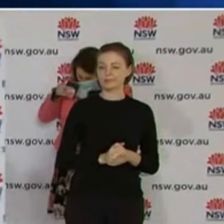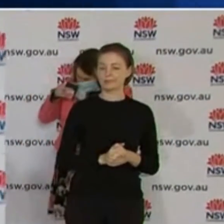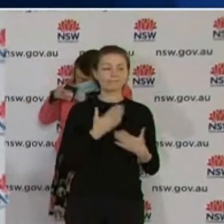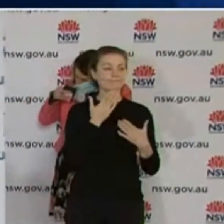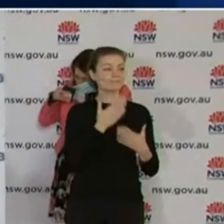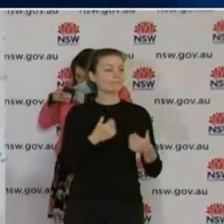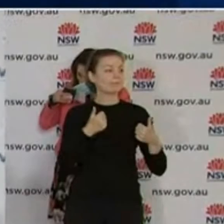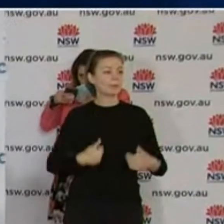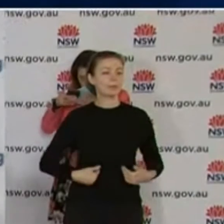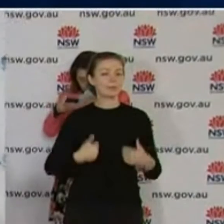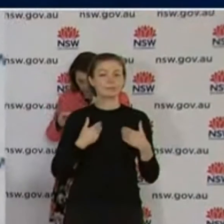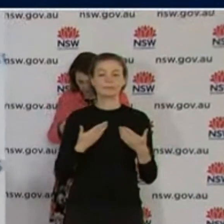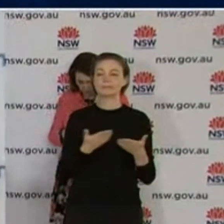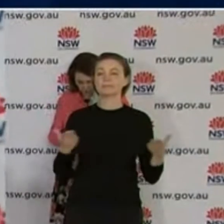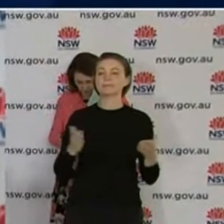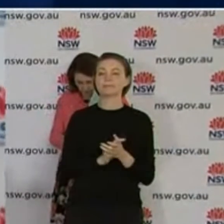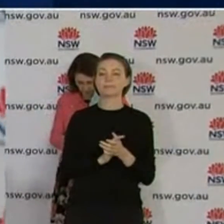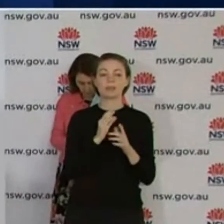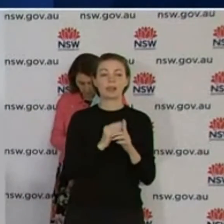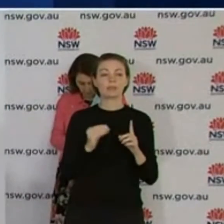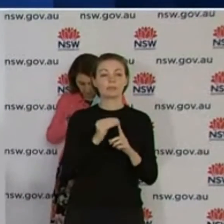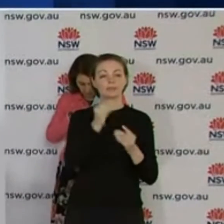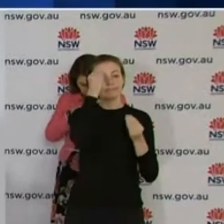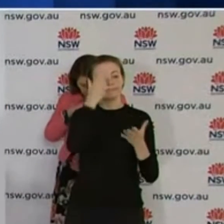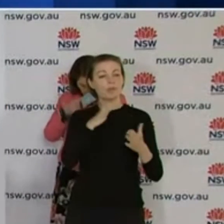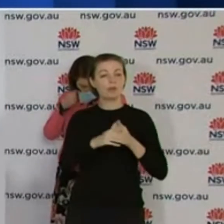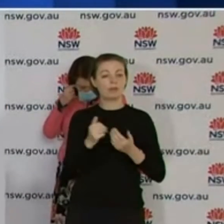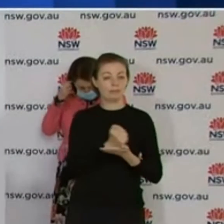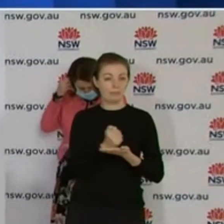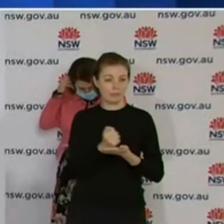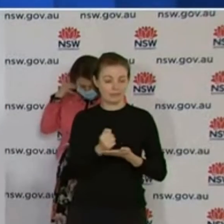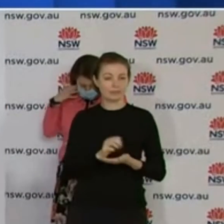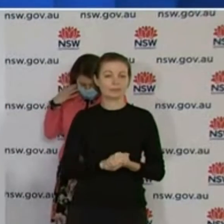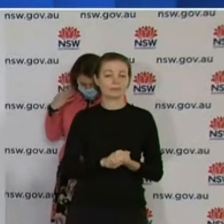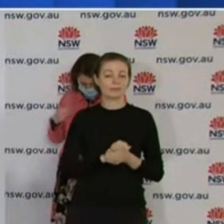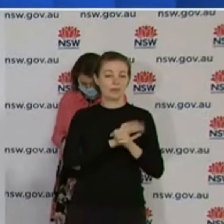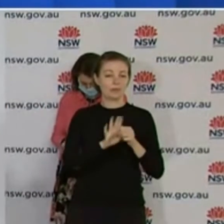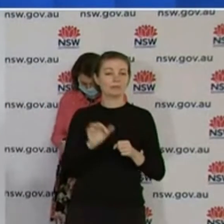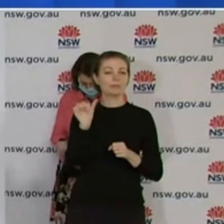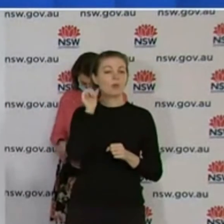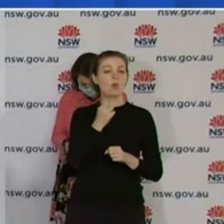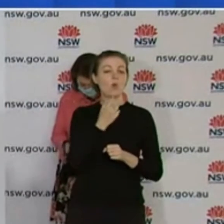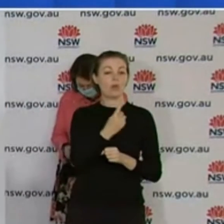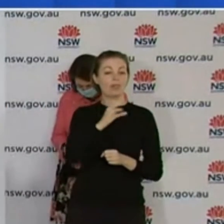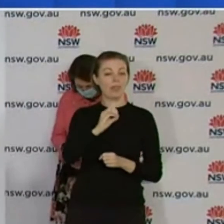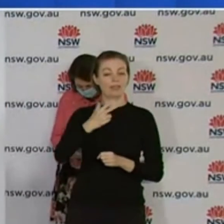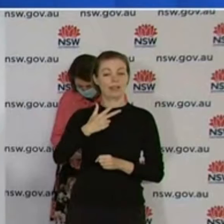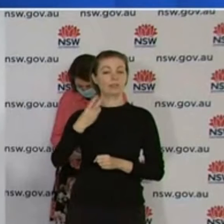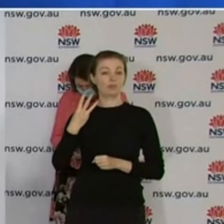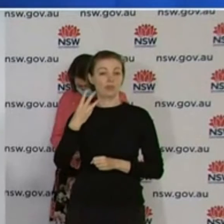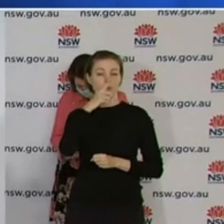Thanks, Premier, and good morning, everyone. I'll just give an update on the COVID numbers. There were 1,083 locally